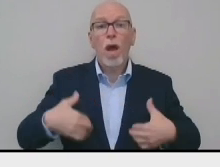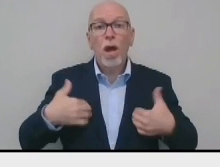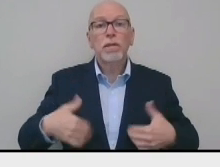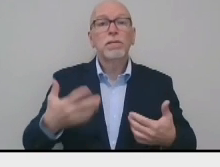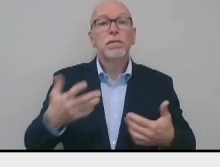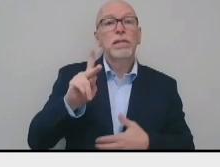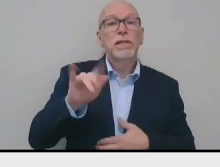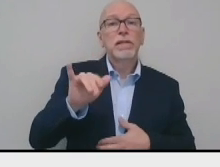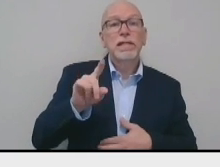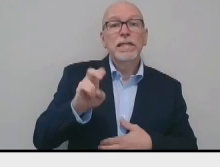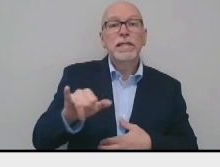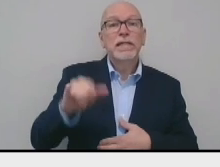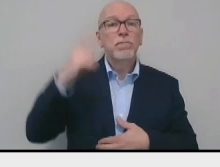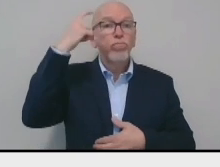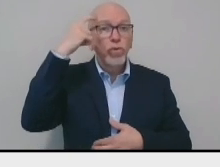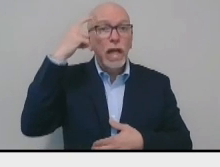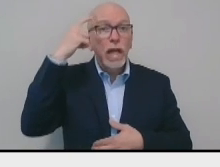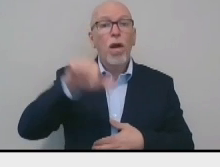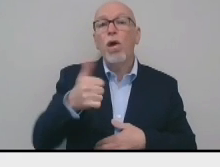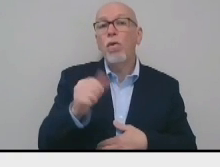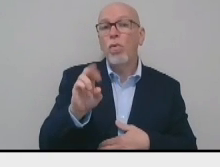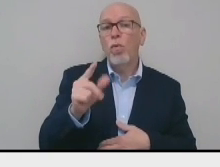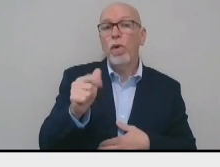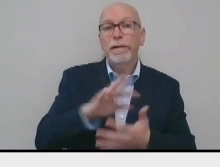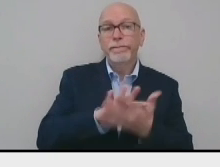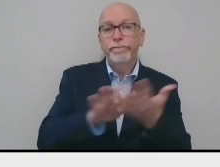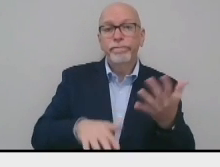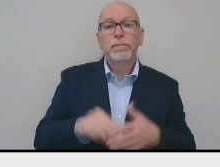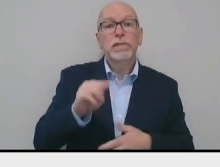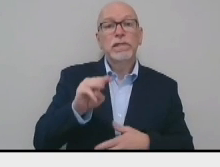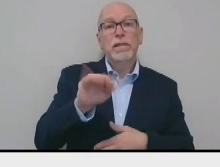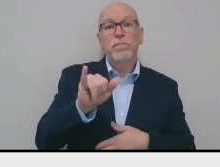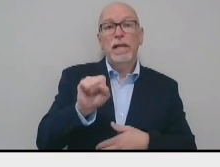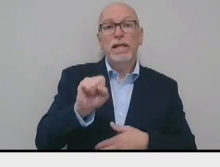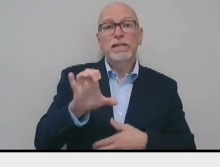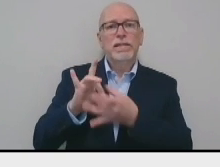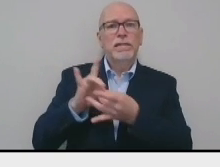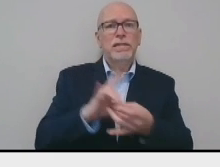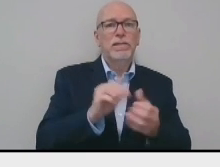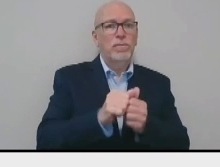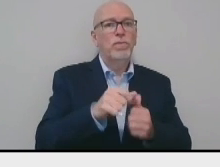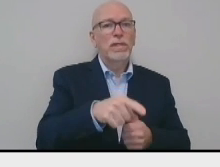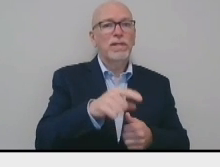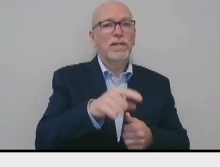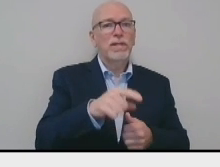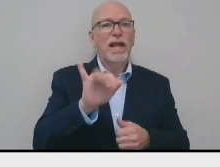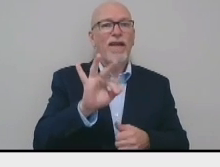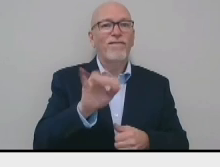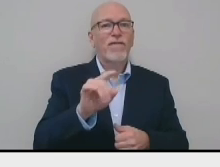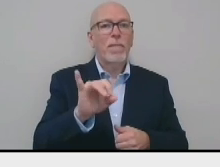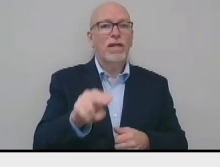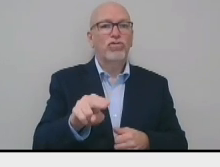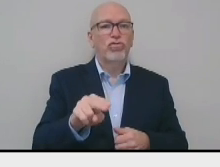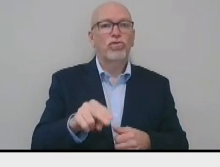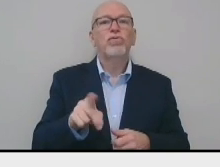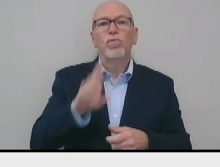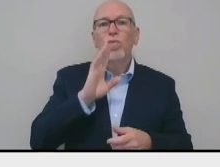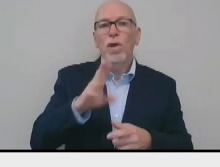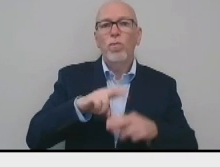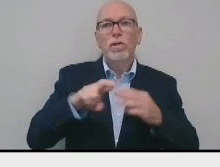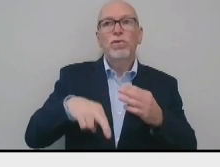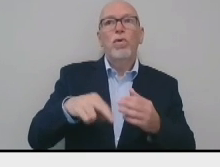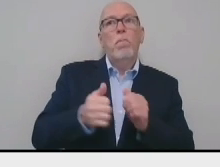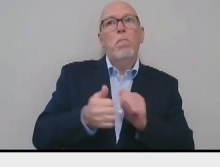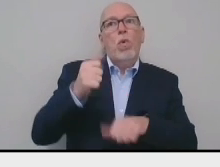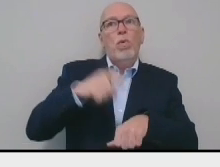other organs. MIS-C is really related to this hyperimmune inflammation that results usually